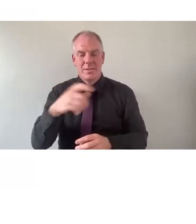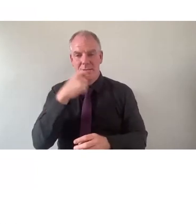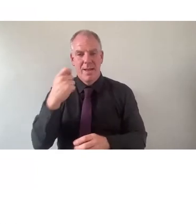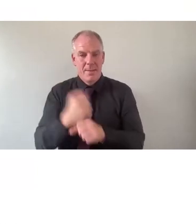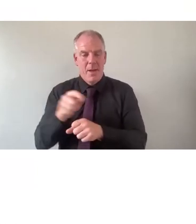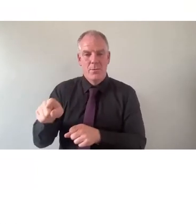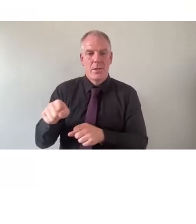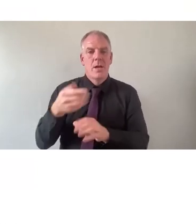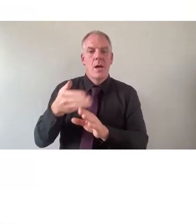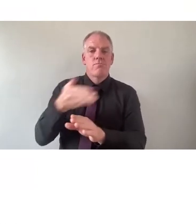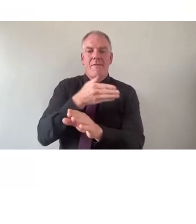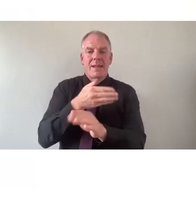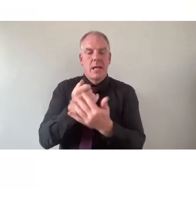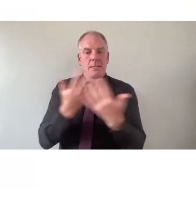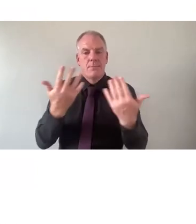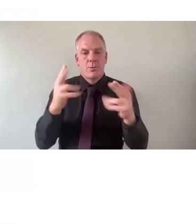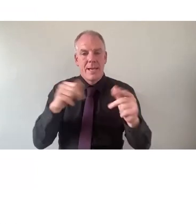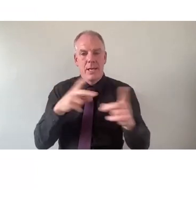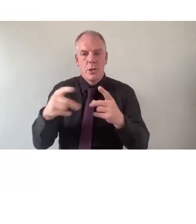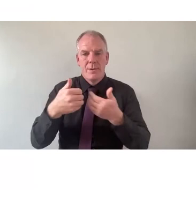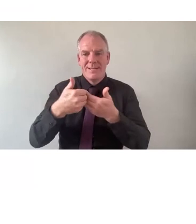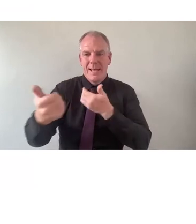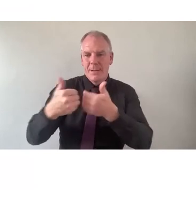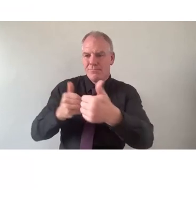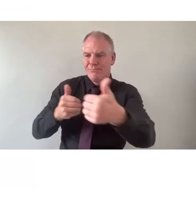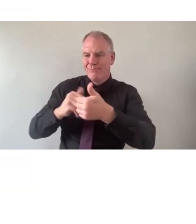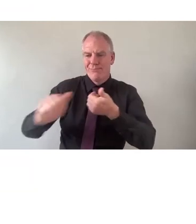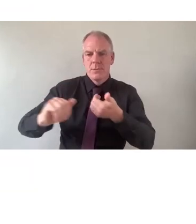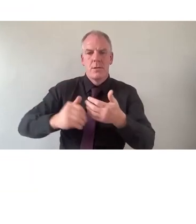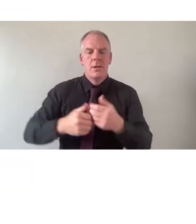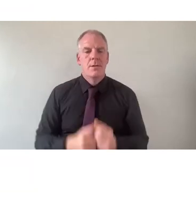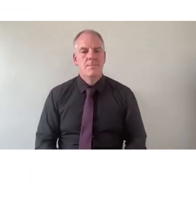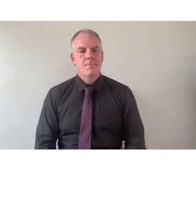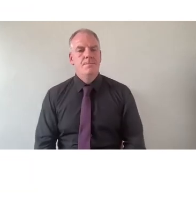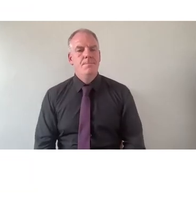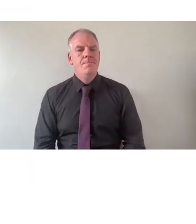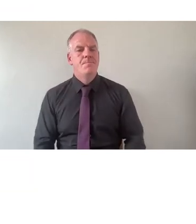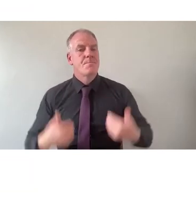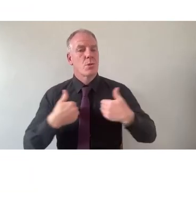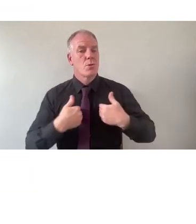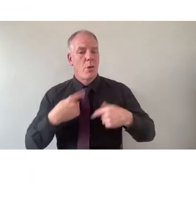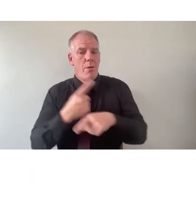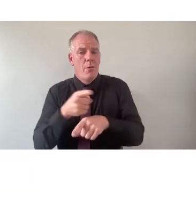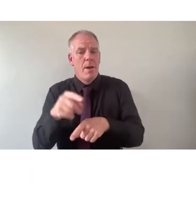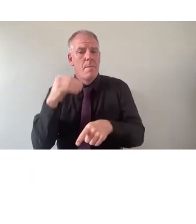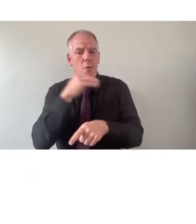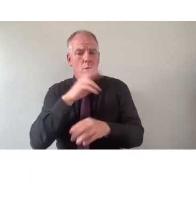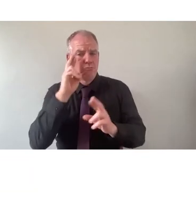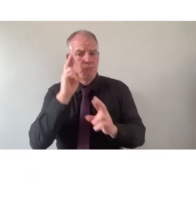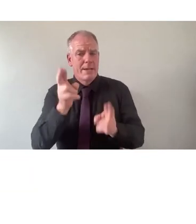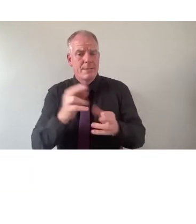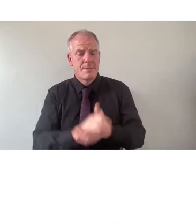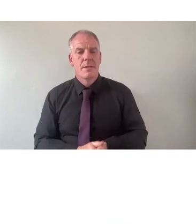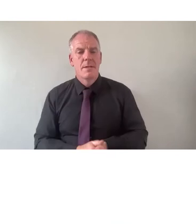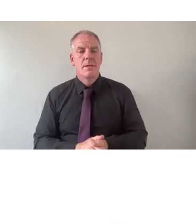to prevent as much as possible segmentation. However, I think the concern that is raised is very important. So first of all, it's